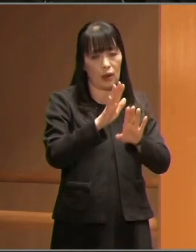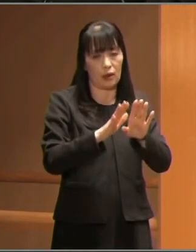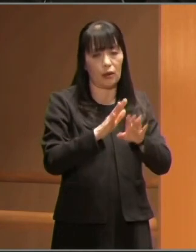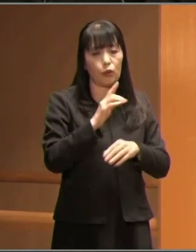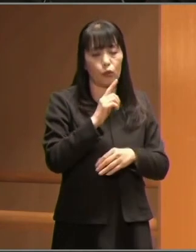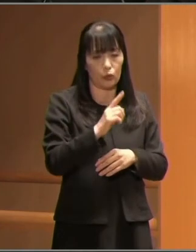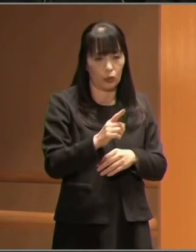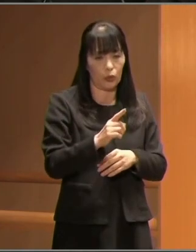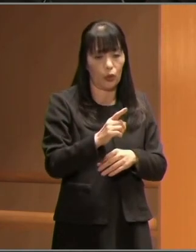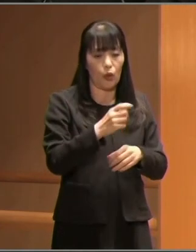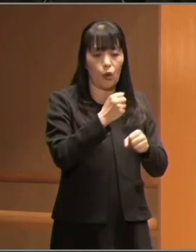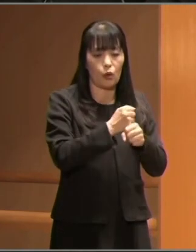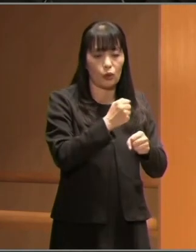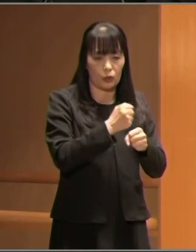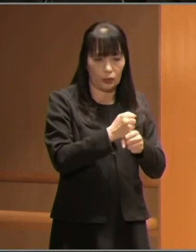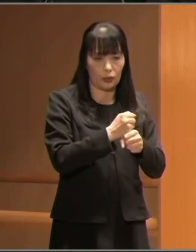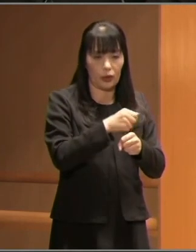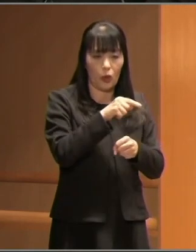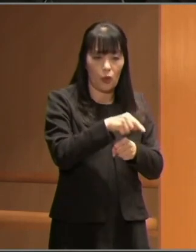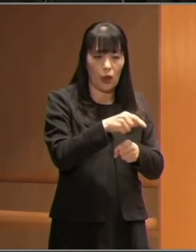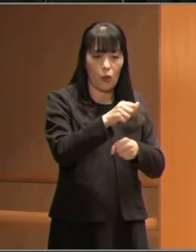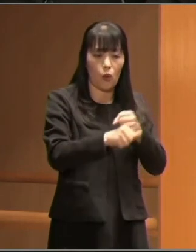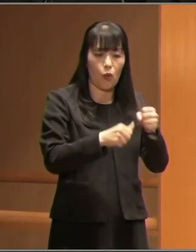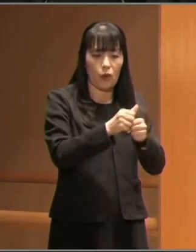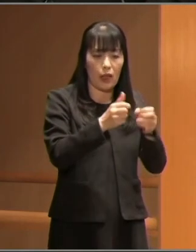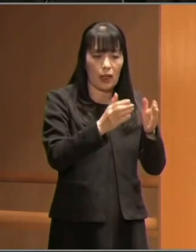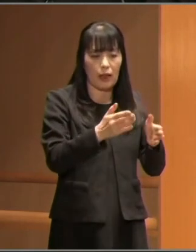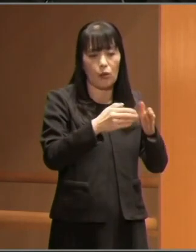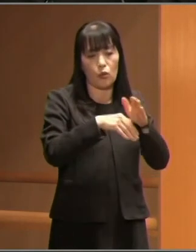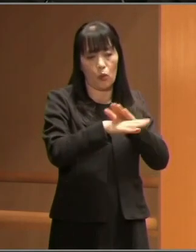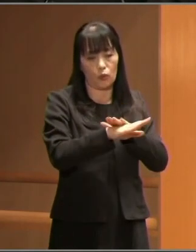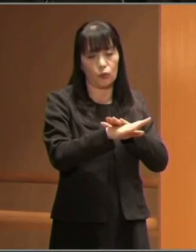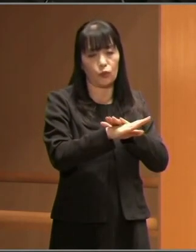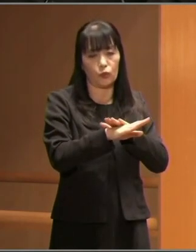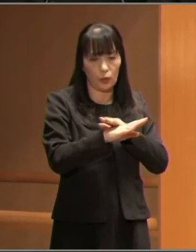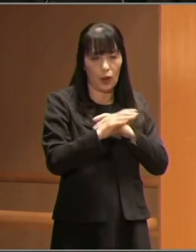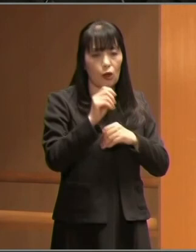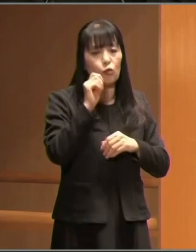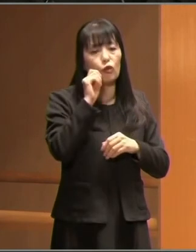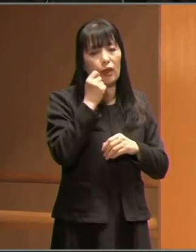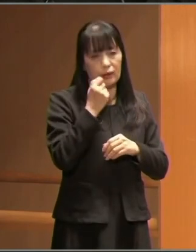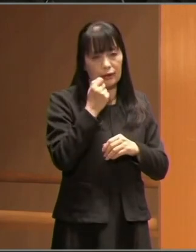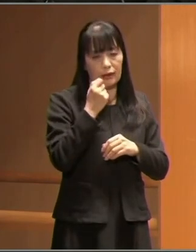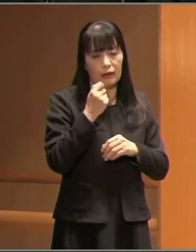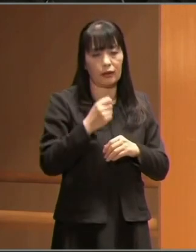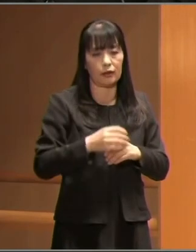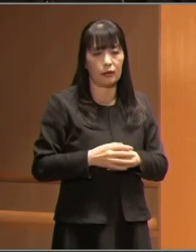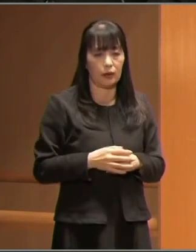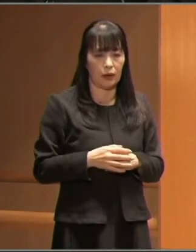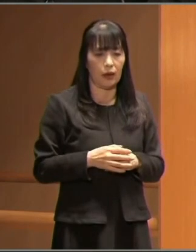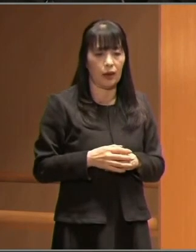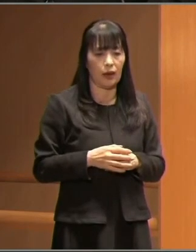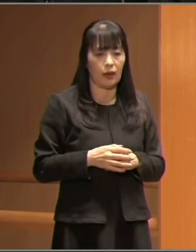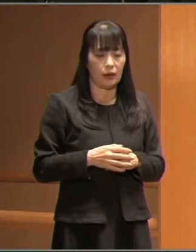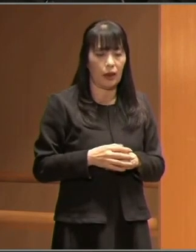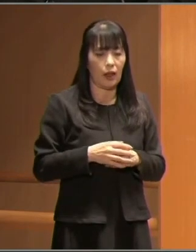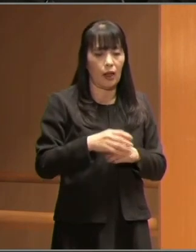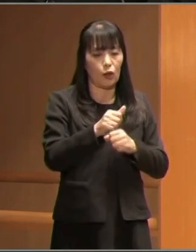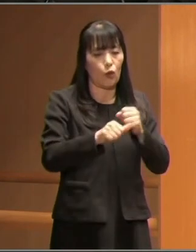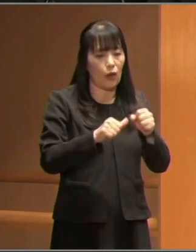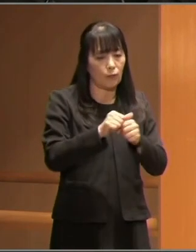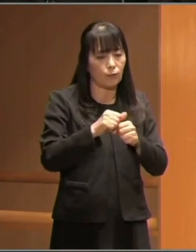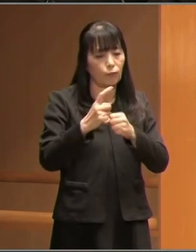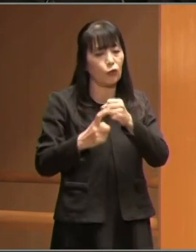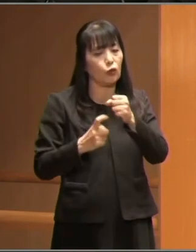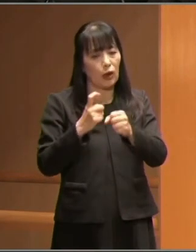And if you see in the demand and supply balance, you hardly maybe see paper